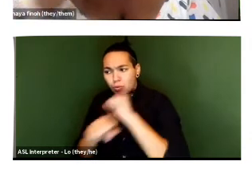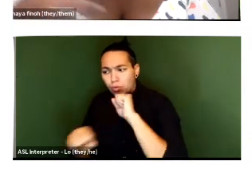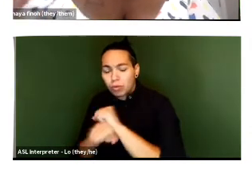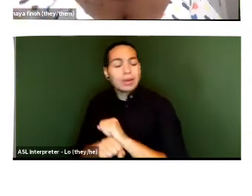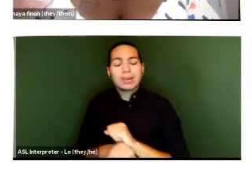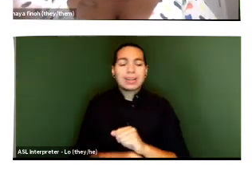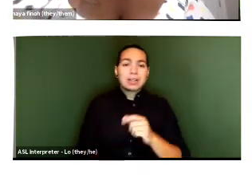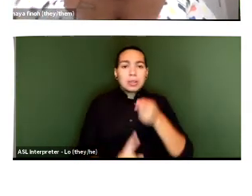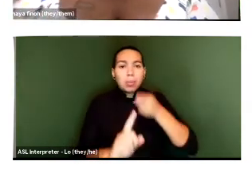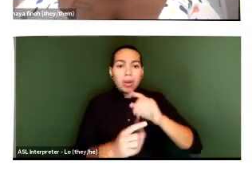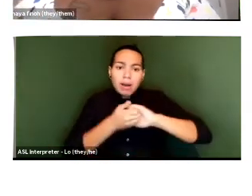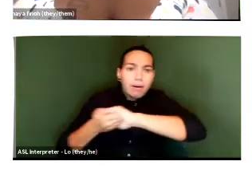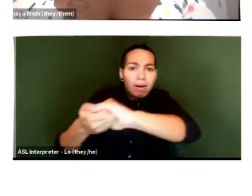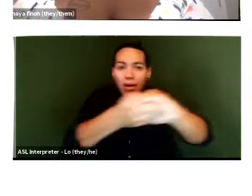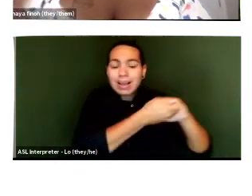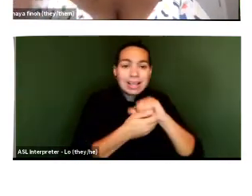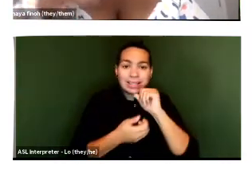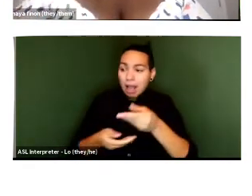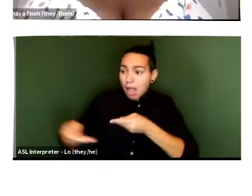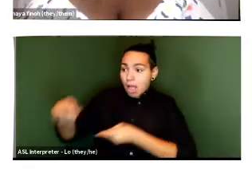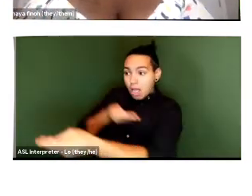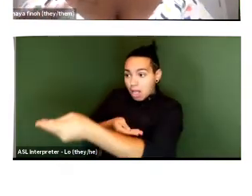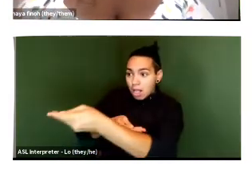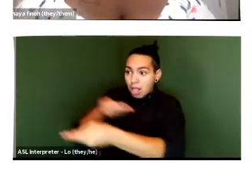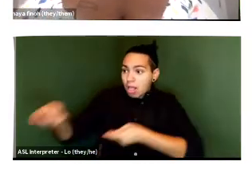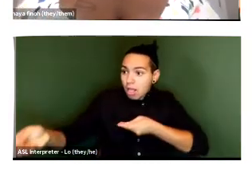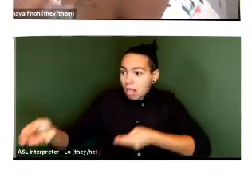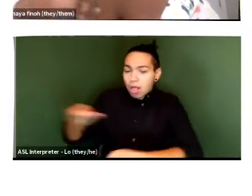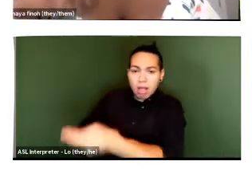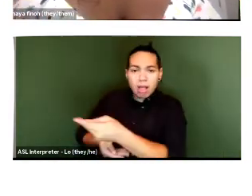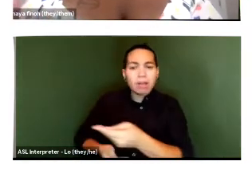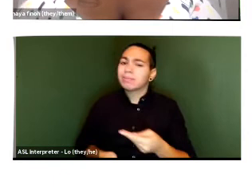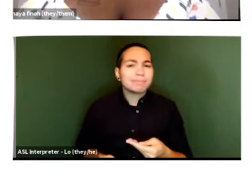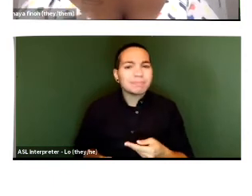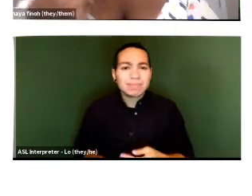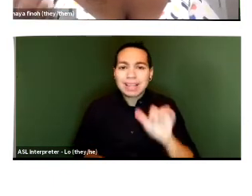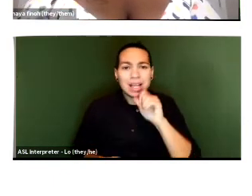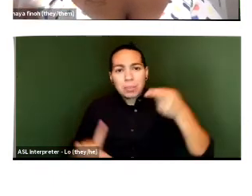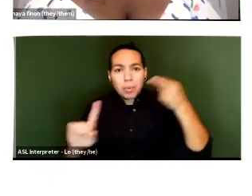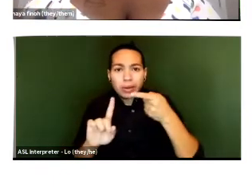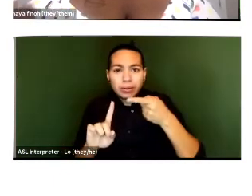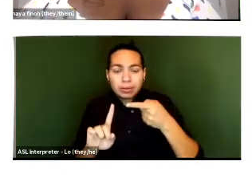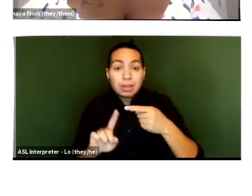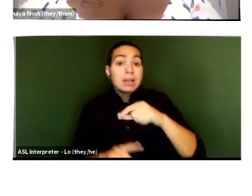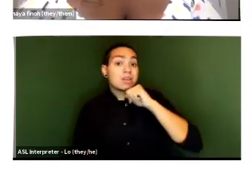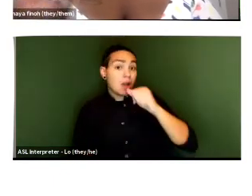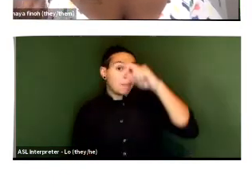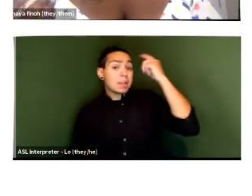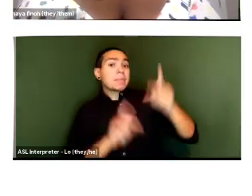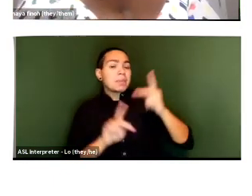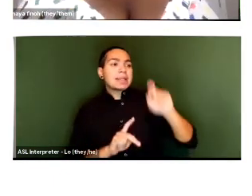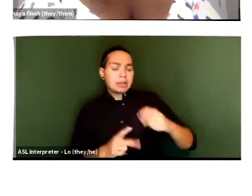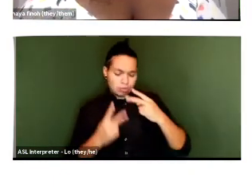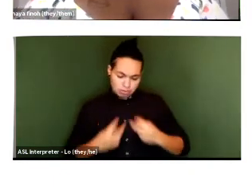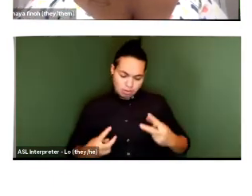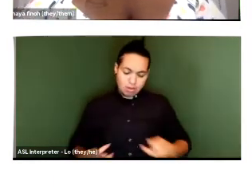You don't do it so that you can get something back. That's what I mean by transactional. It's not a transaction. Non-Black people should really ask themselves, would